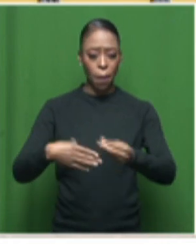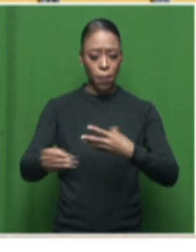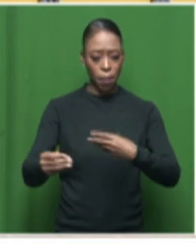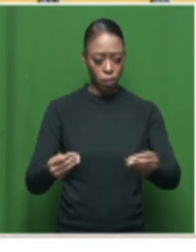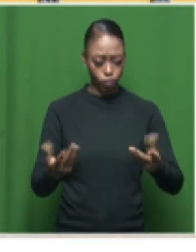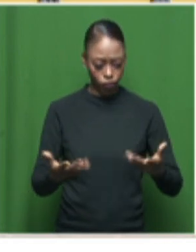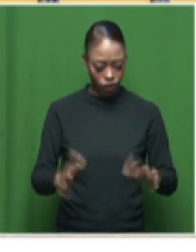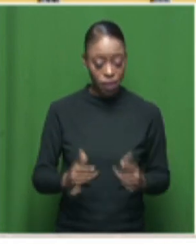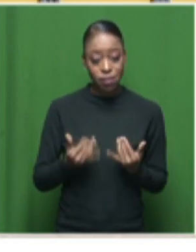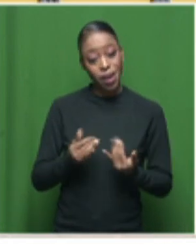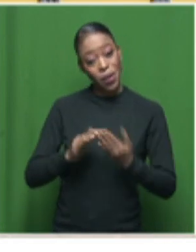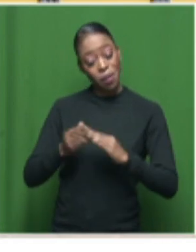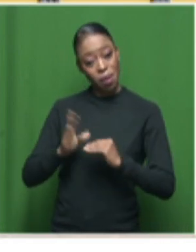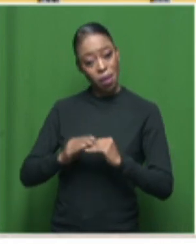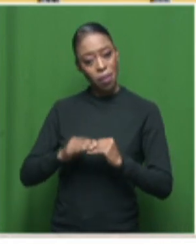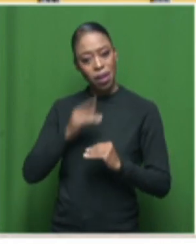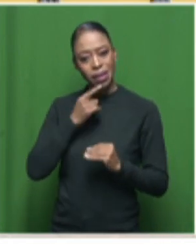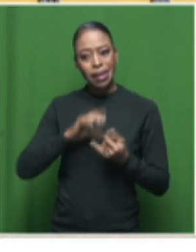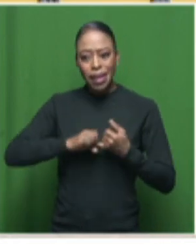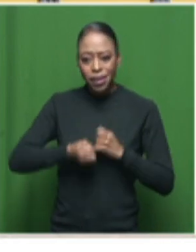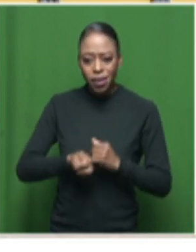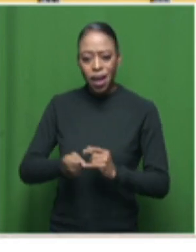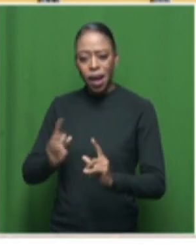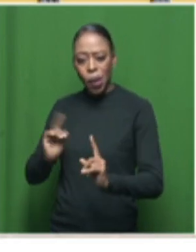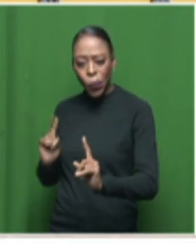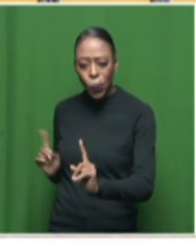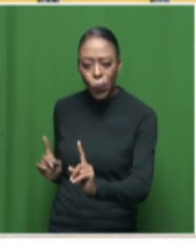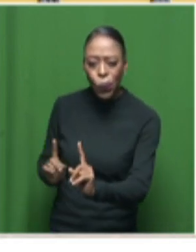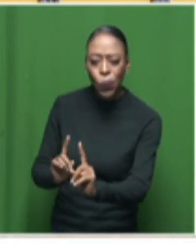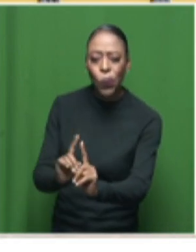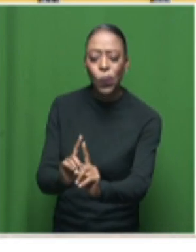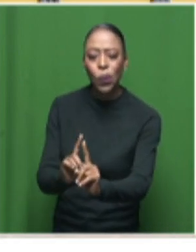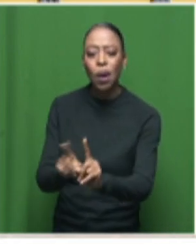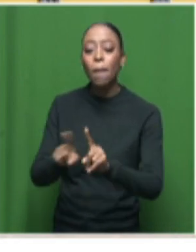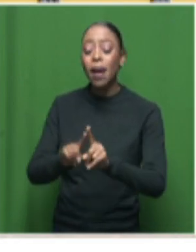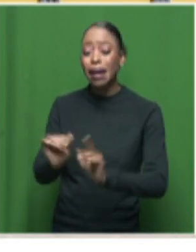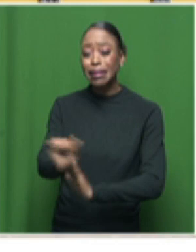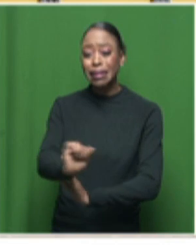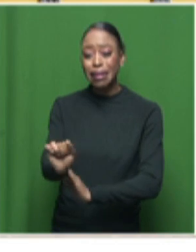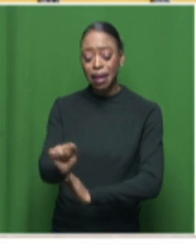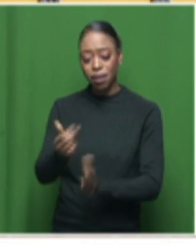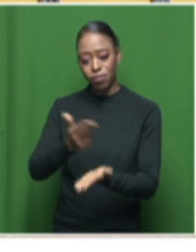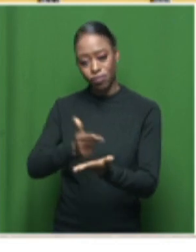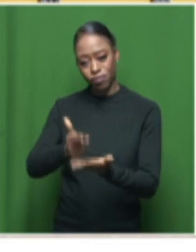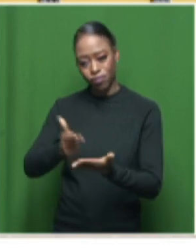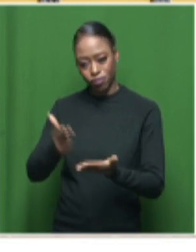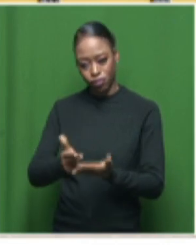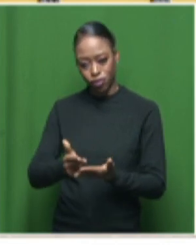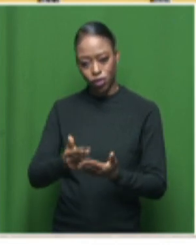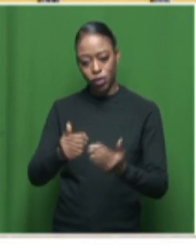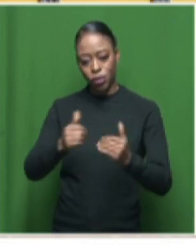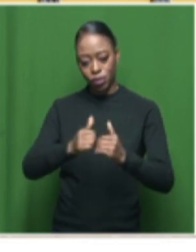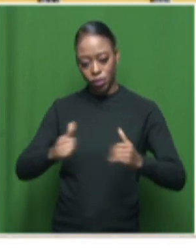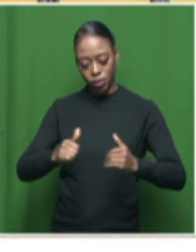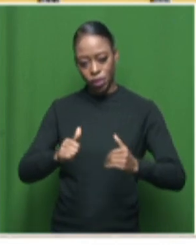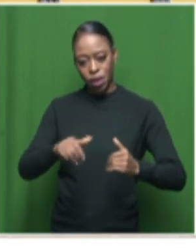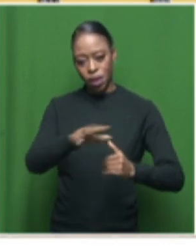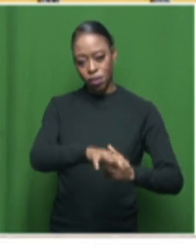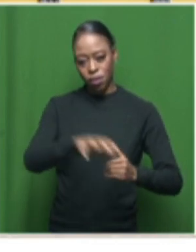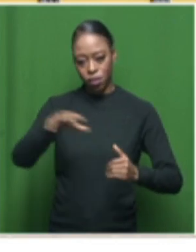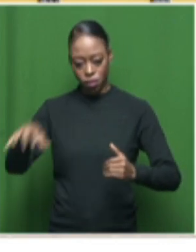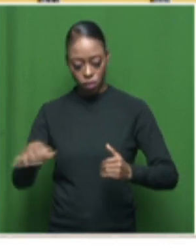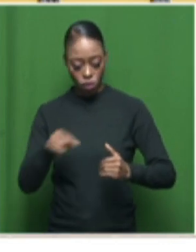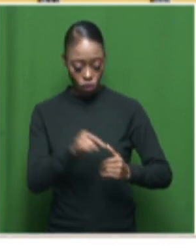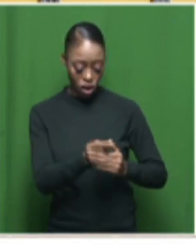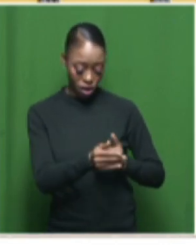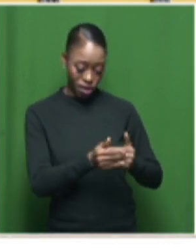community members are saying is that they did try to run after these men, but they had cars parked in 2 different locations in the village, one